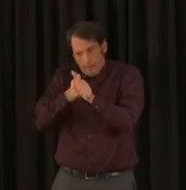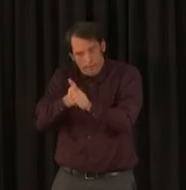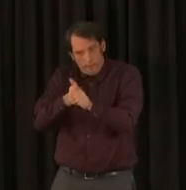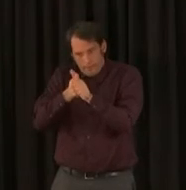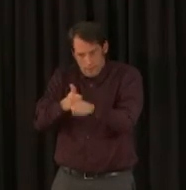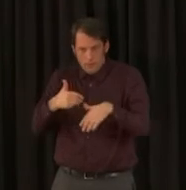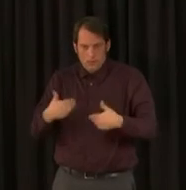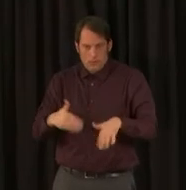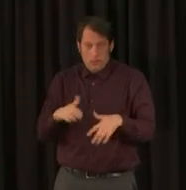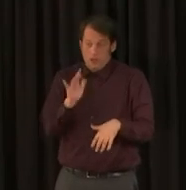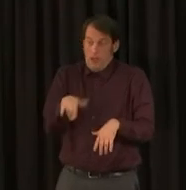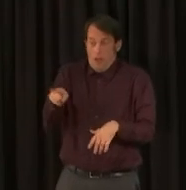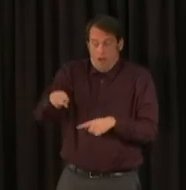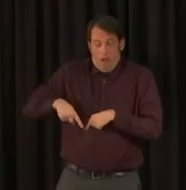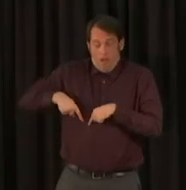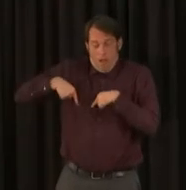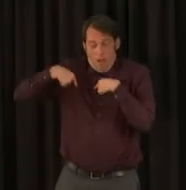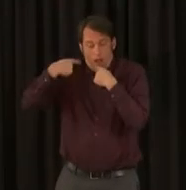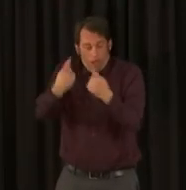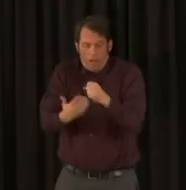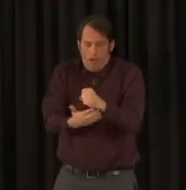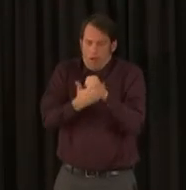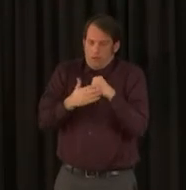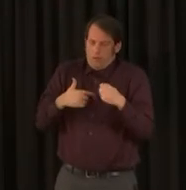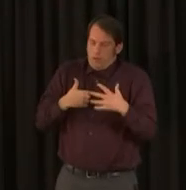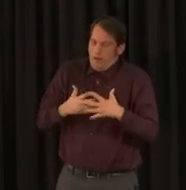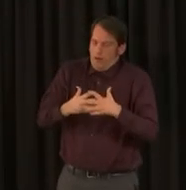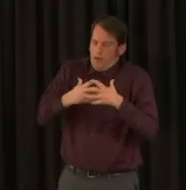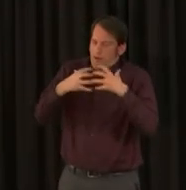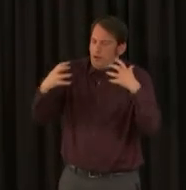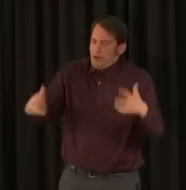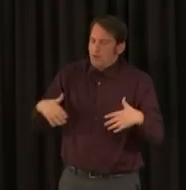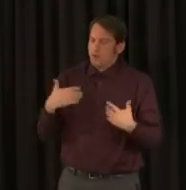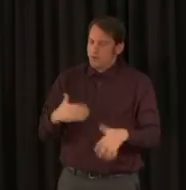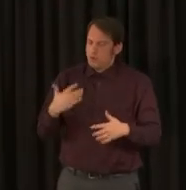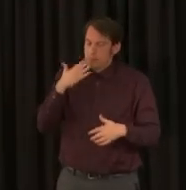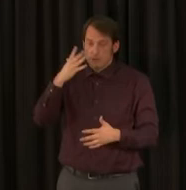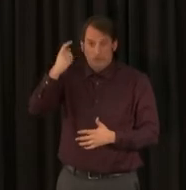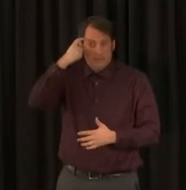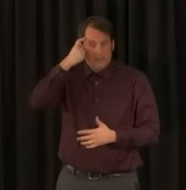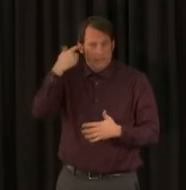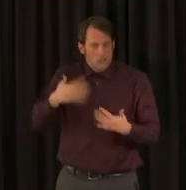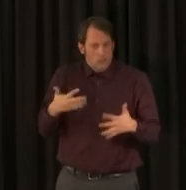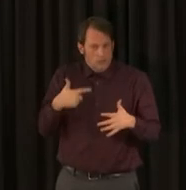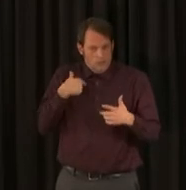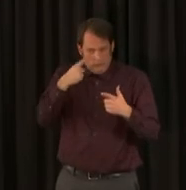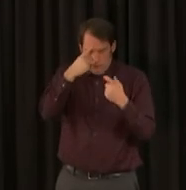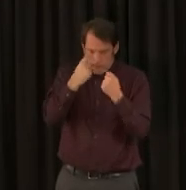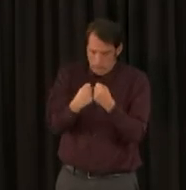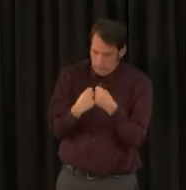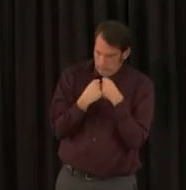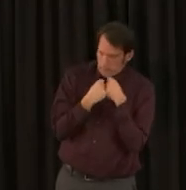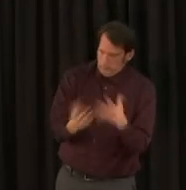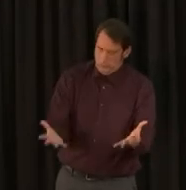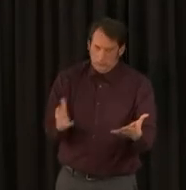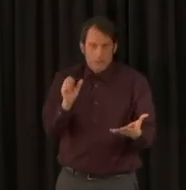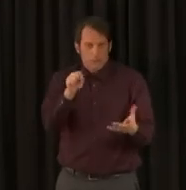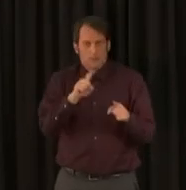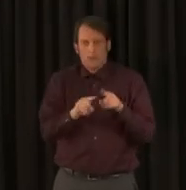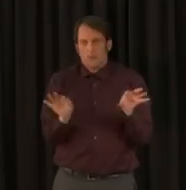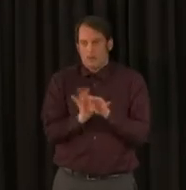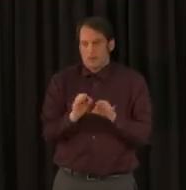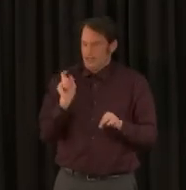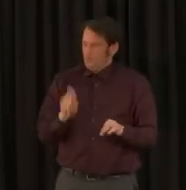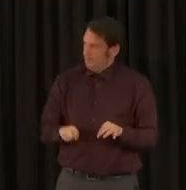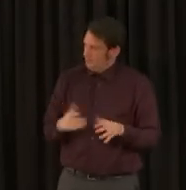did help us an awful lot. Mentally, it gave us the strength to be able to